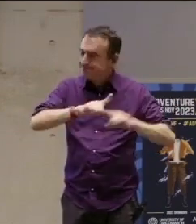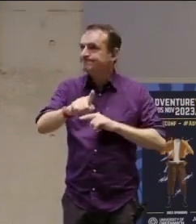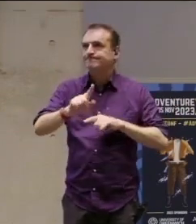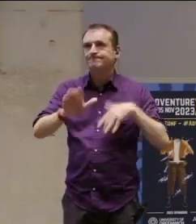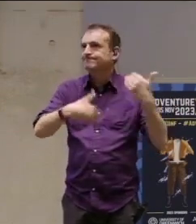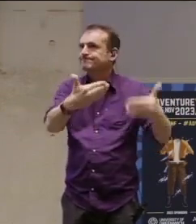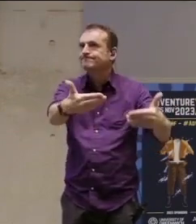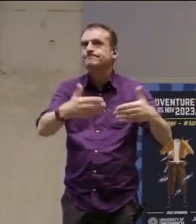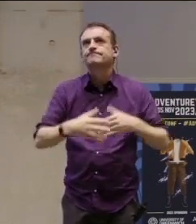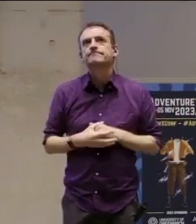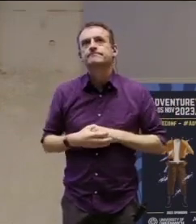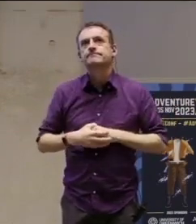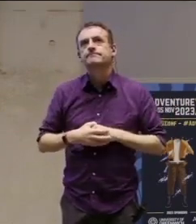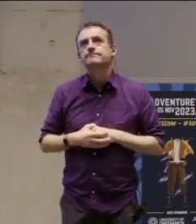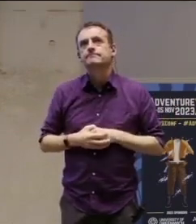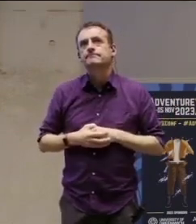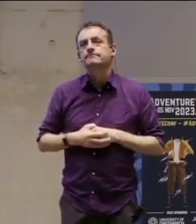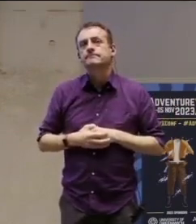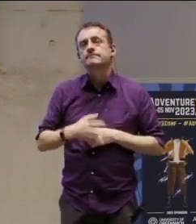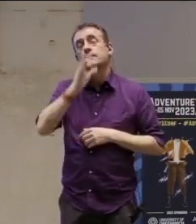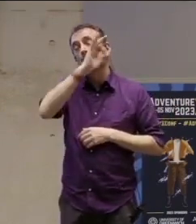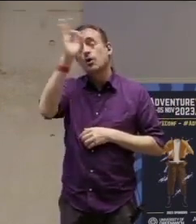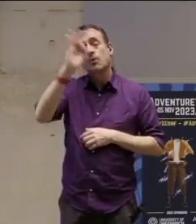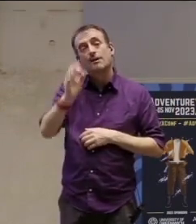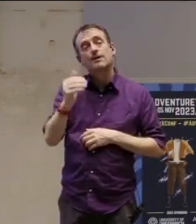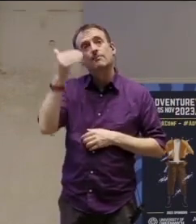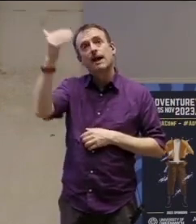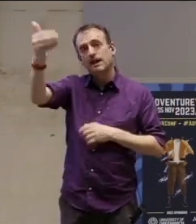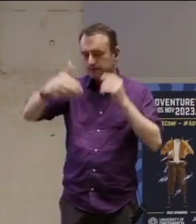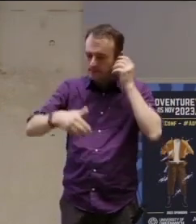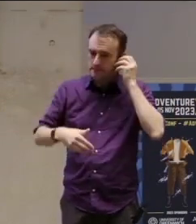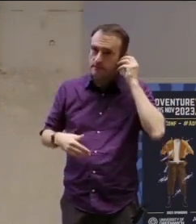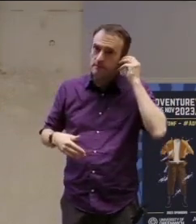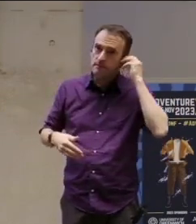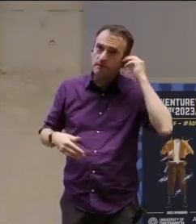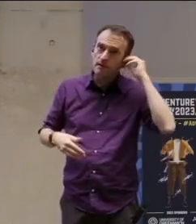No worries. There's a question in the back.